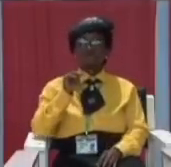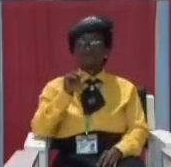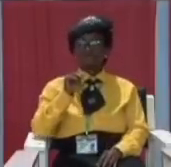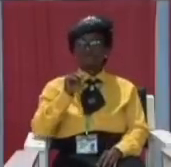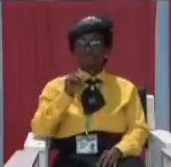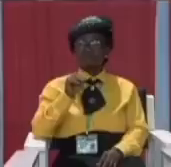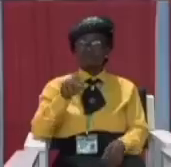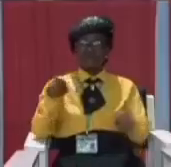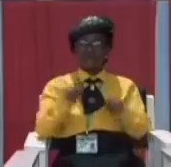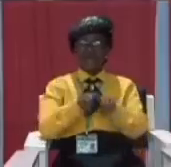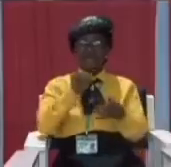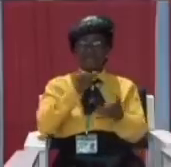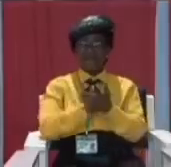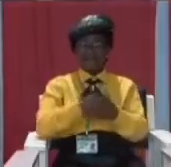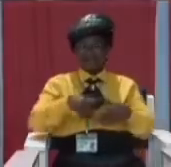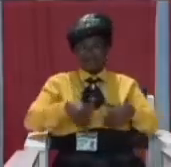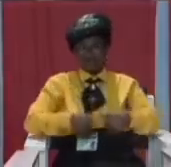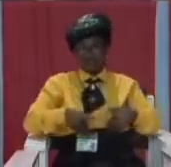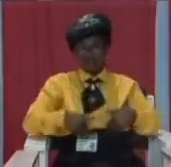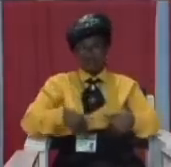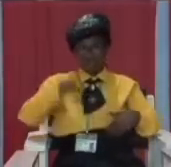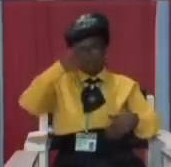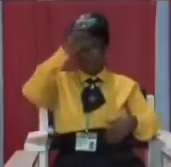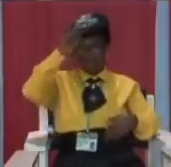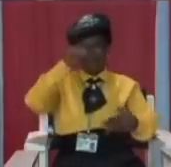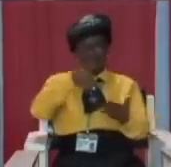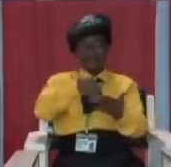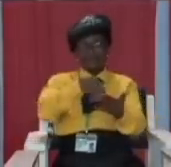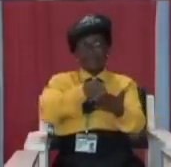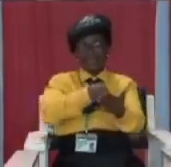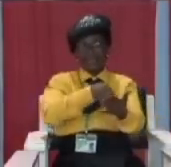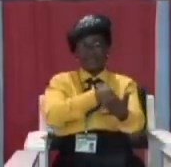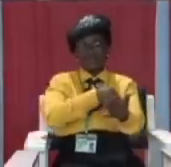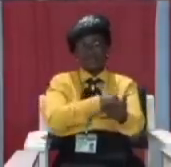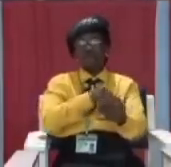like that young man mentioned,